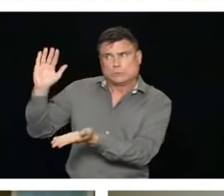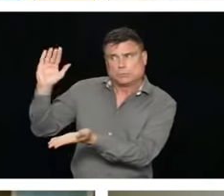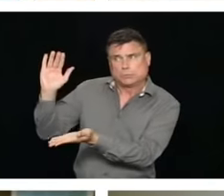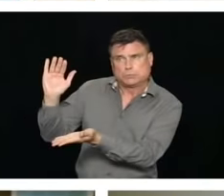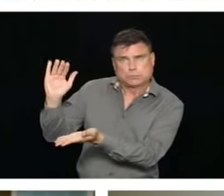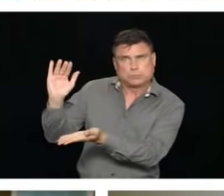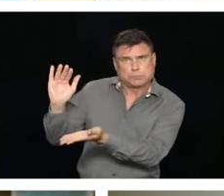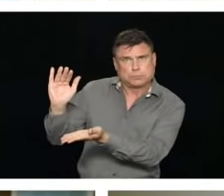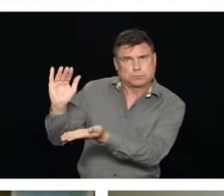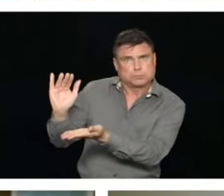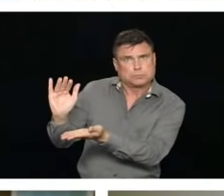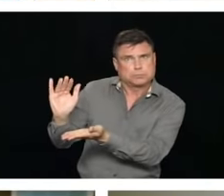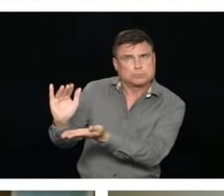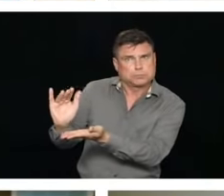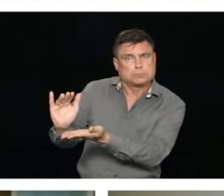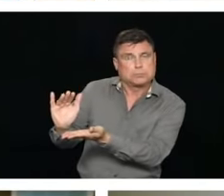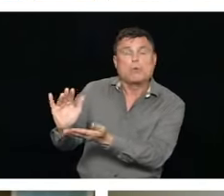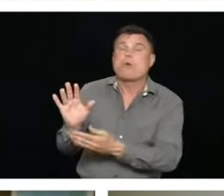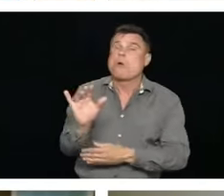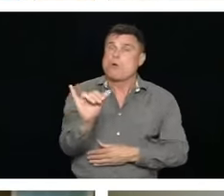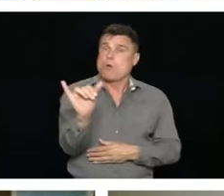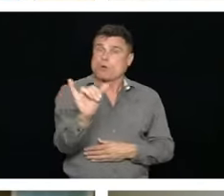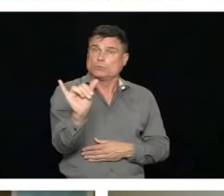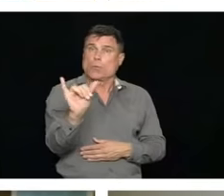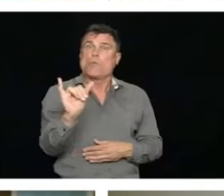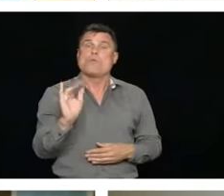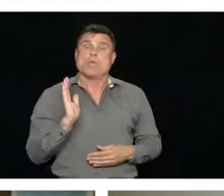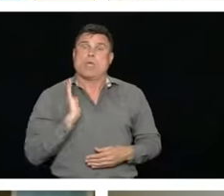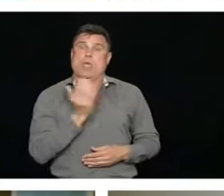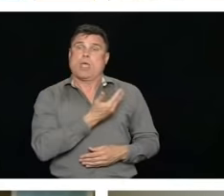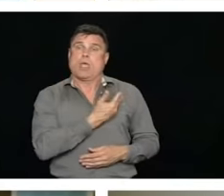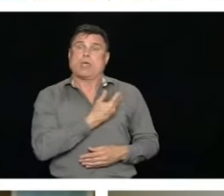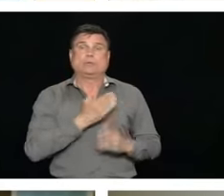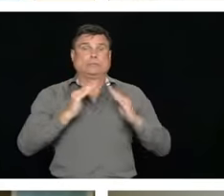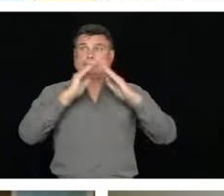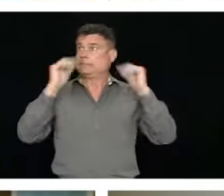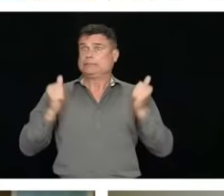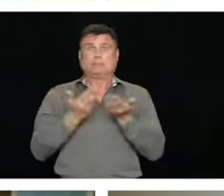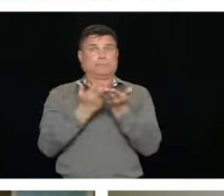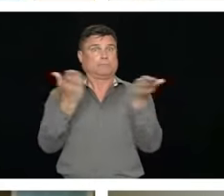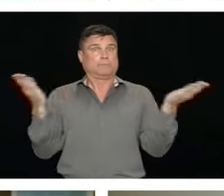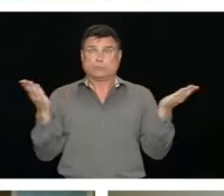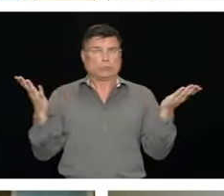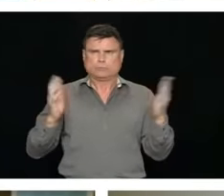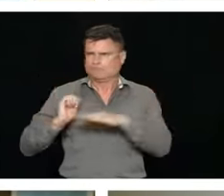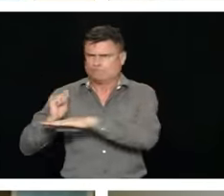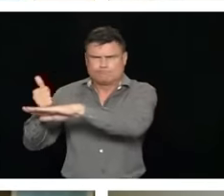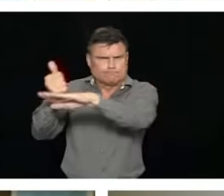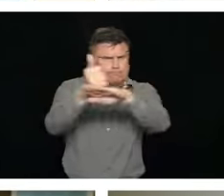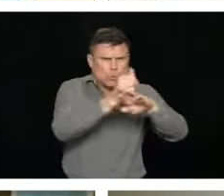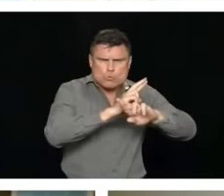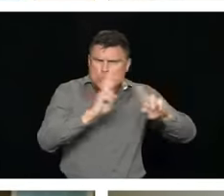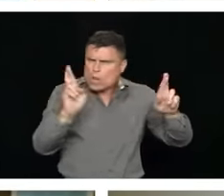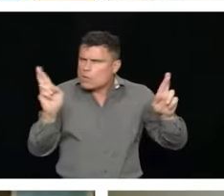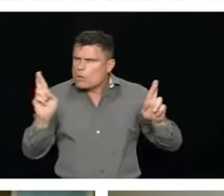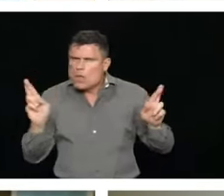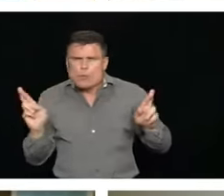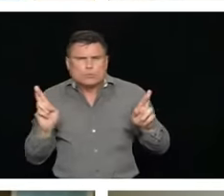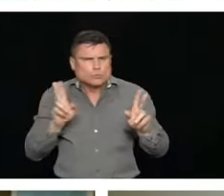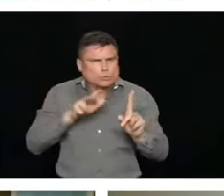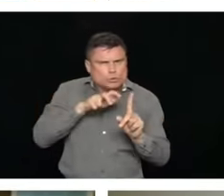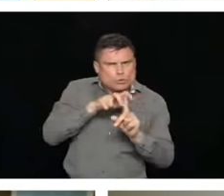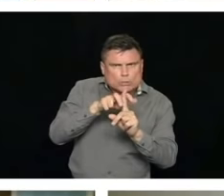to manage those cases when they do appear and pull that information together to make a good